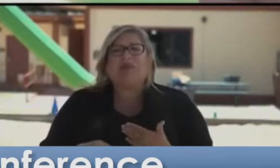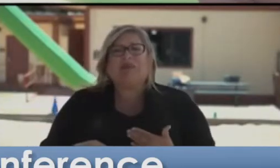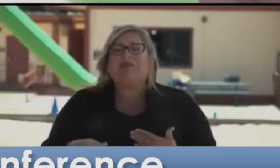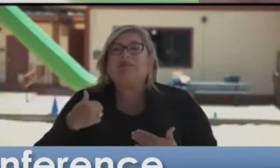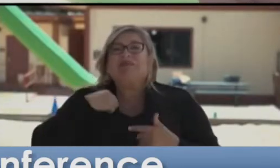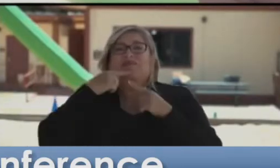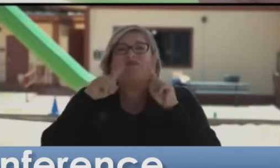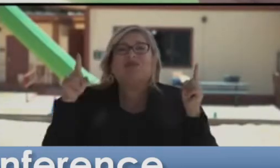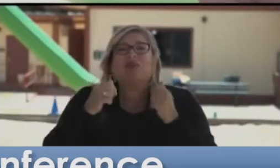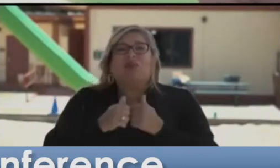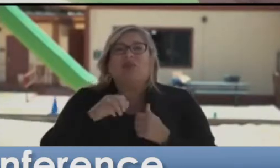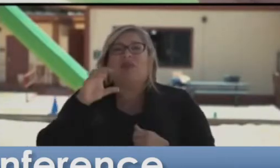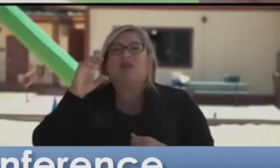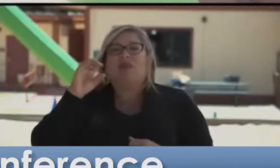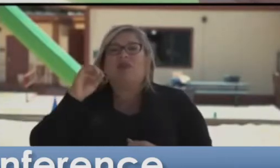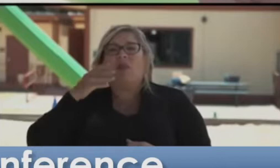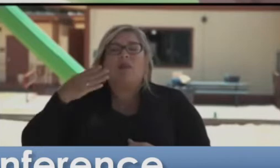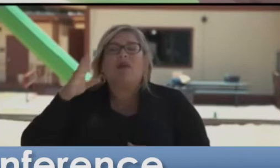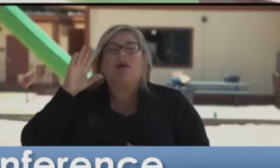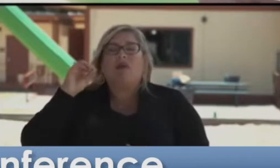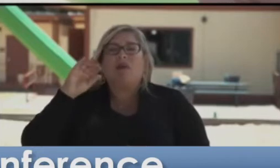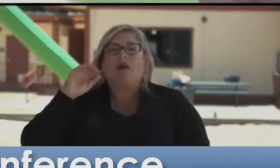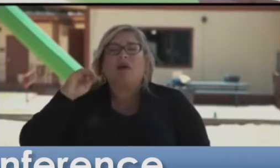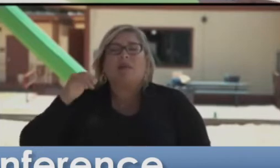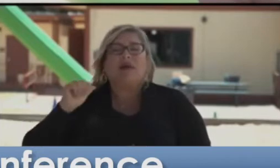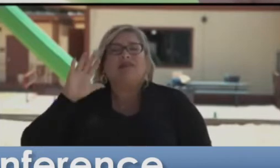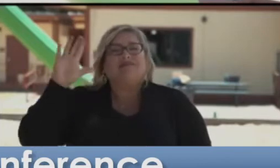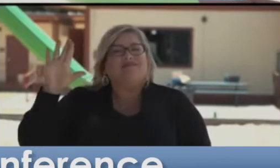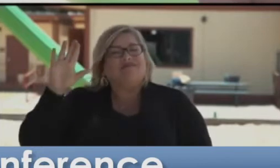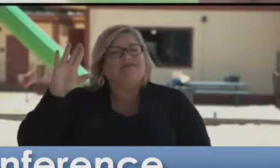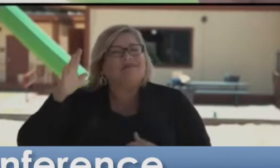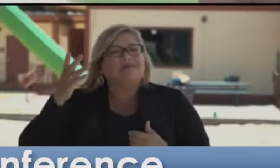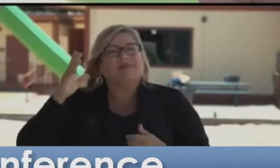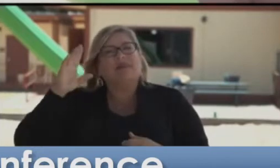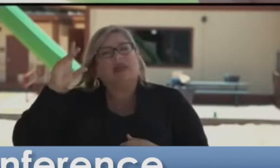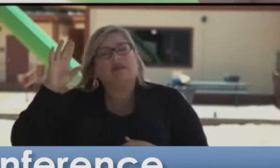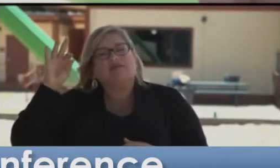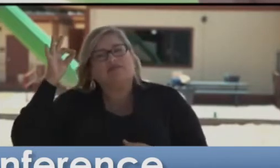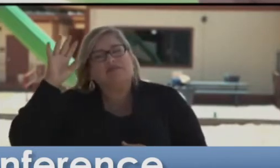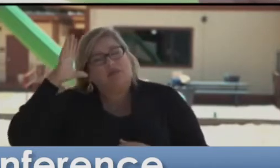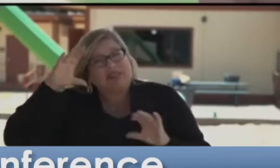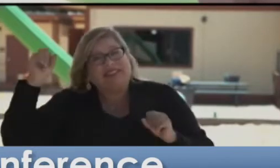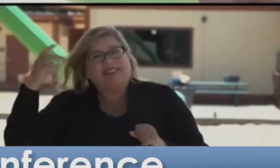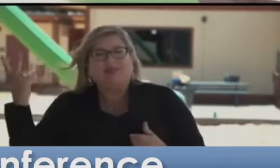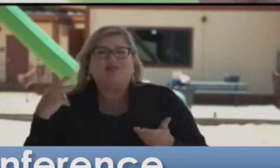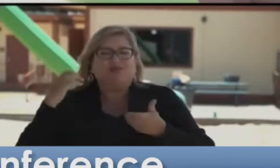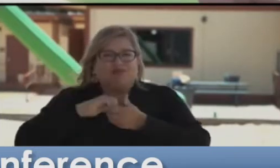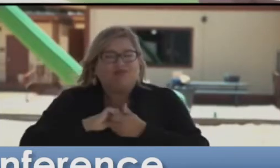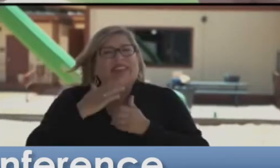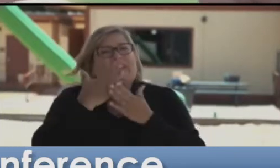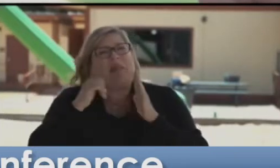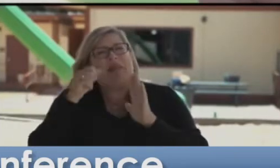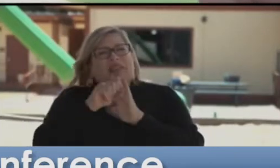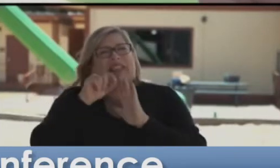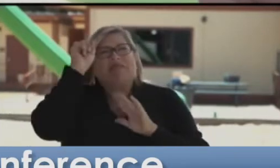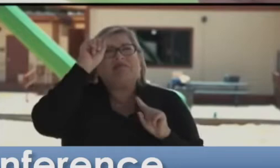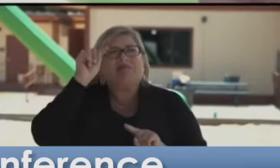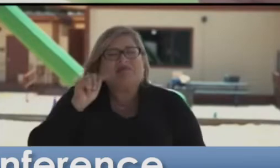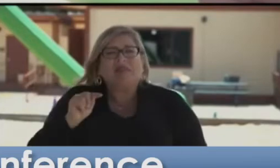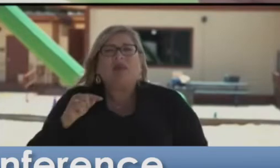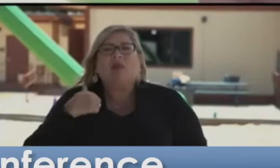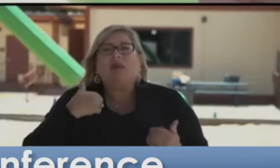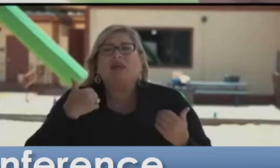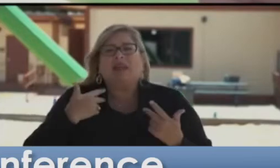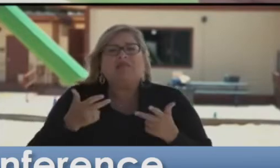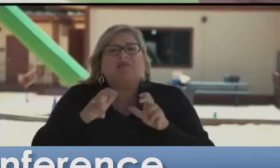with the Obama administration, and we've seen it replicated in some communities up and down the state. Last year, we ought to put $25